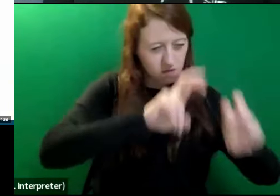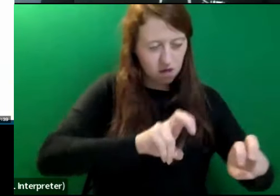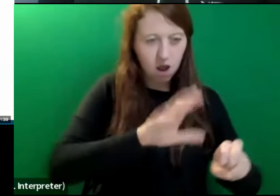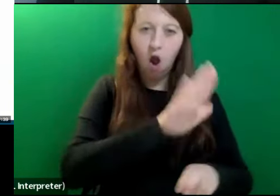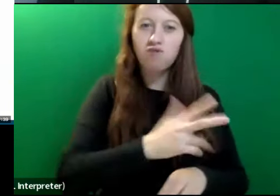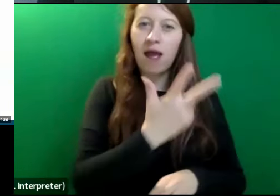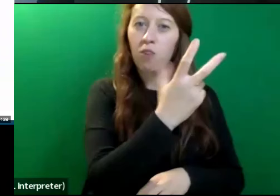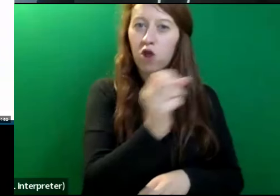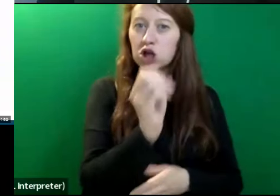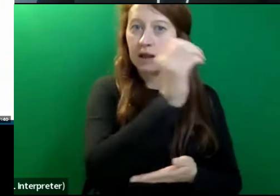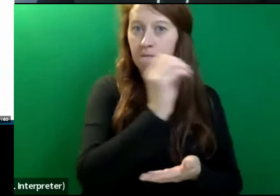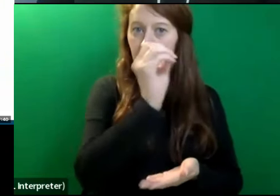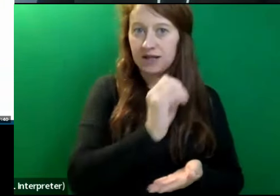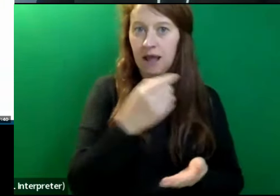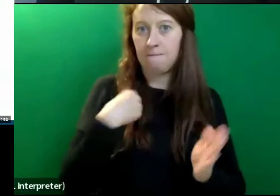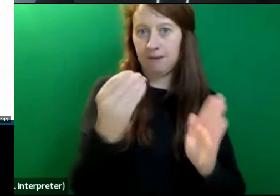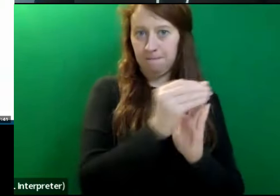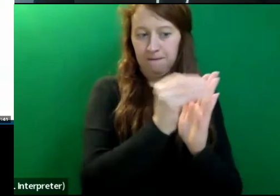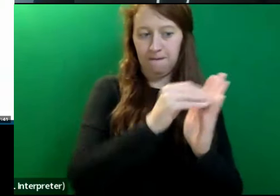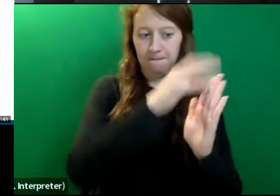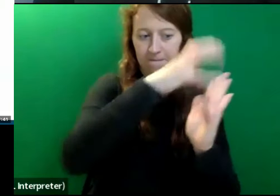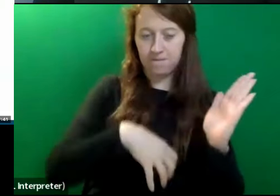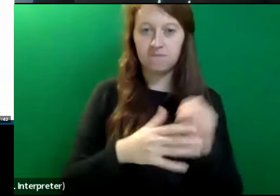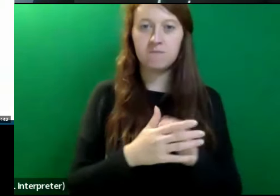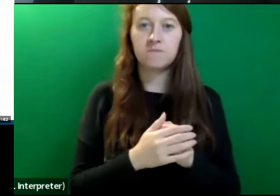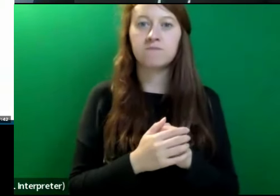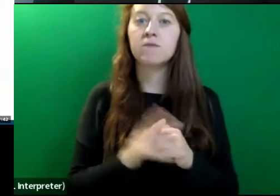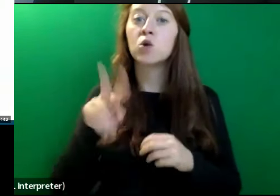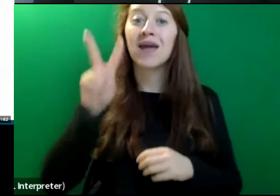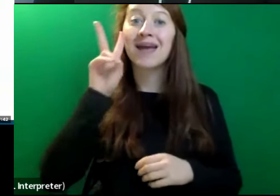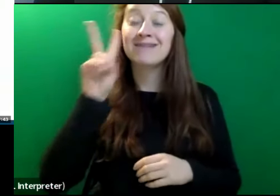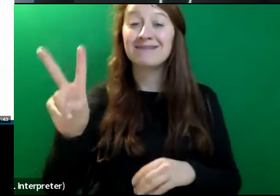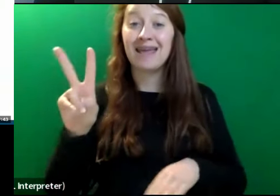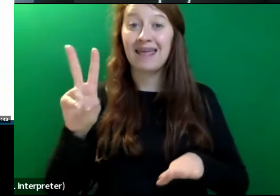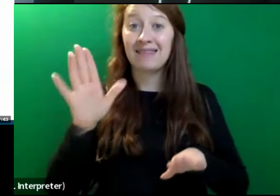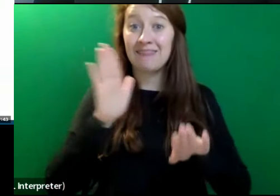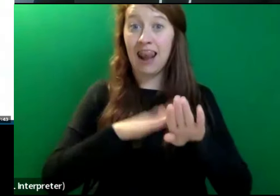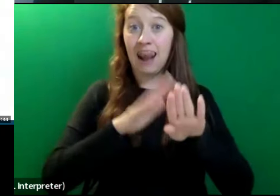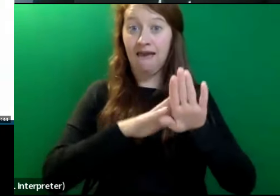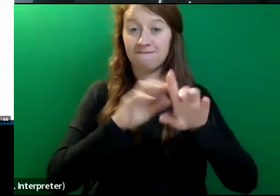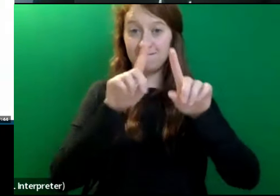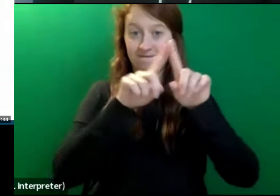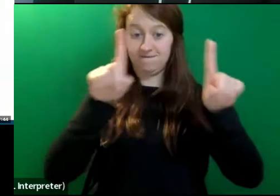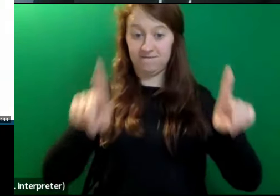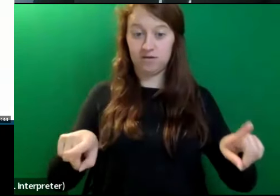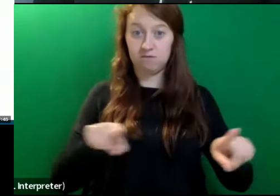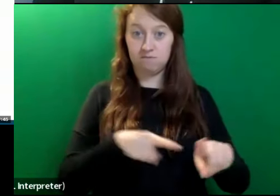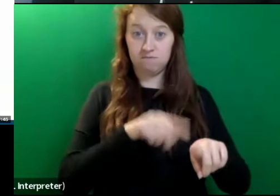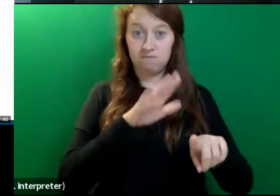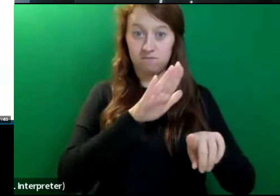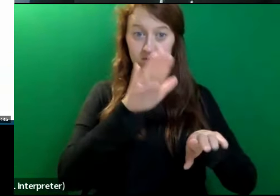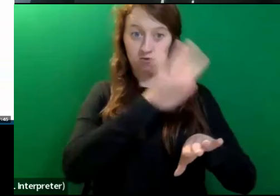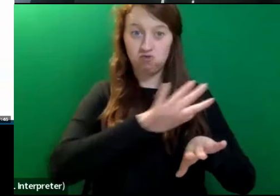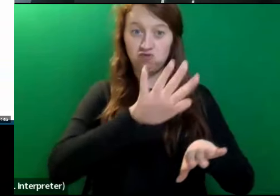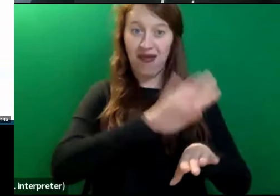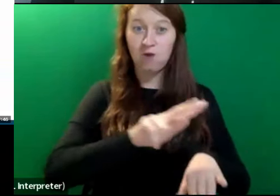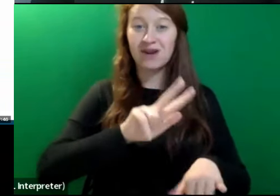And you can see over here in the table on the left, that's about 18,000 tokens in total,